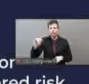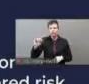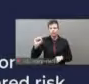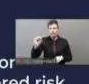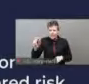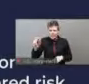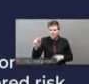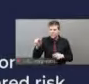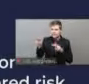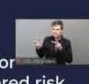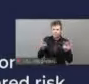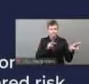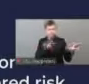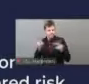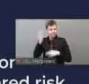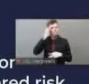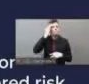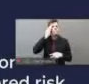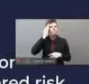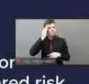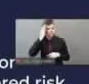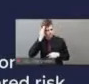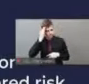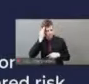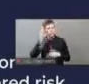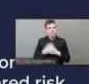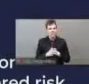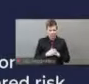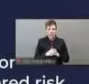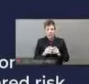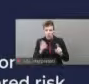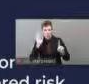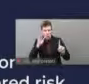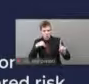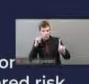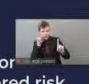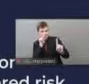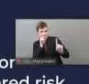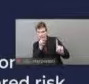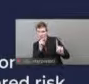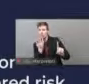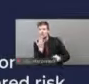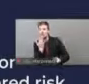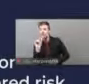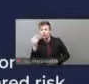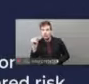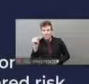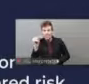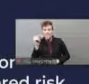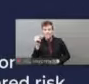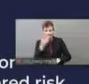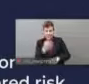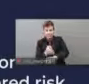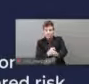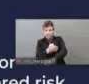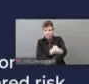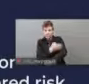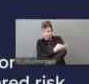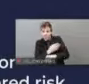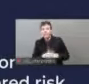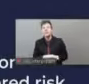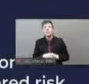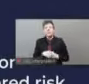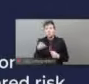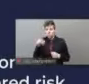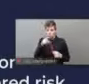to green, given that there are still lots of categories, close contact businesses, for example, that aren't